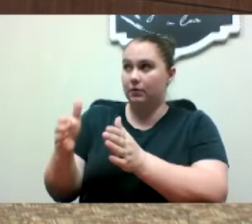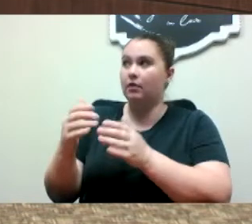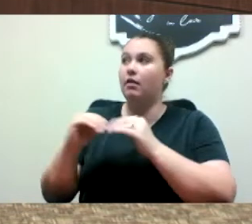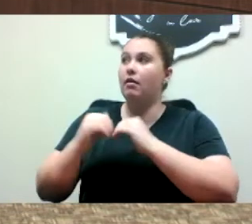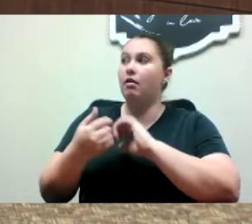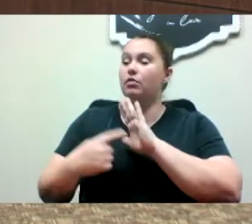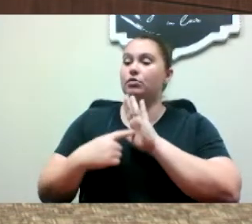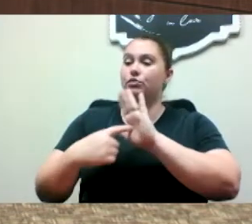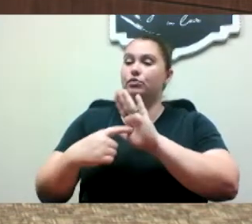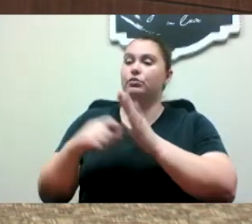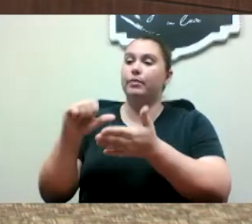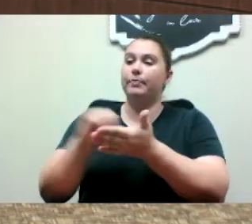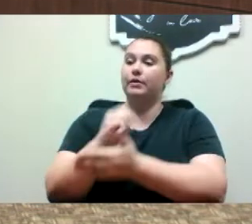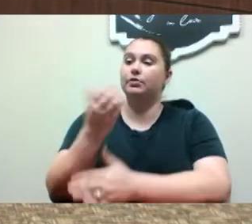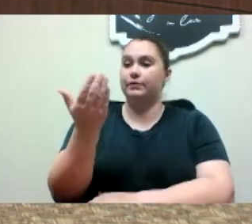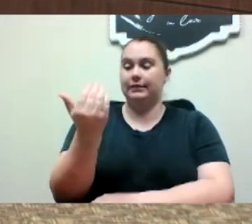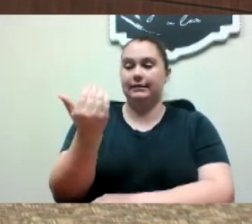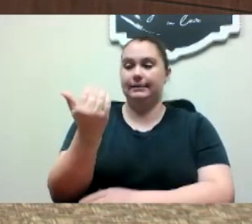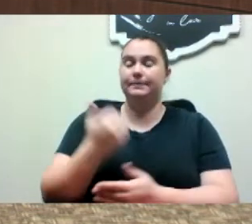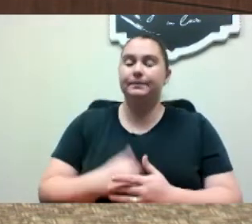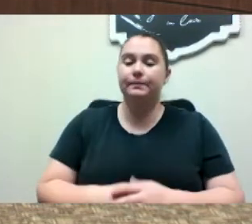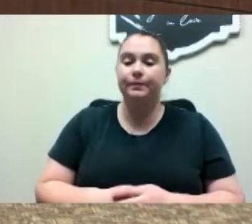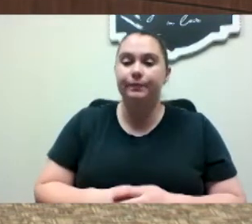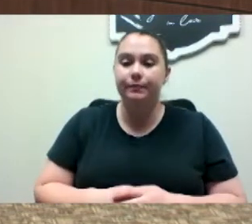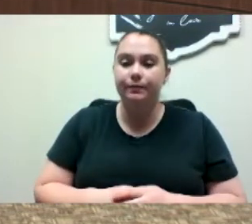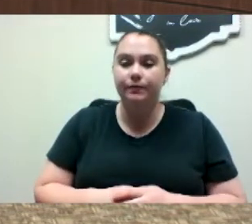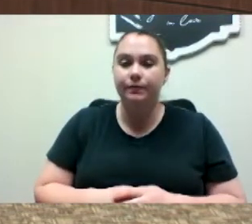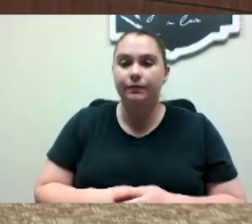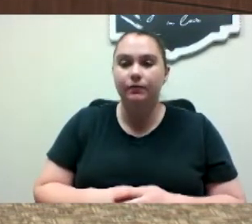page 15.